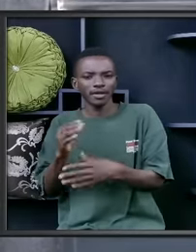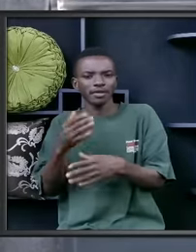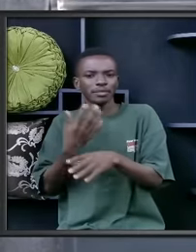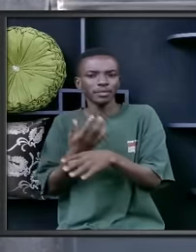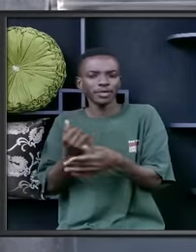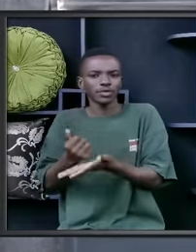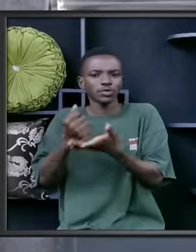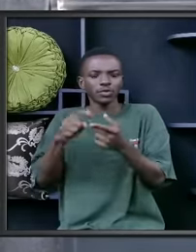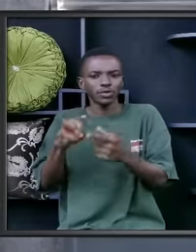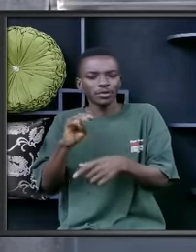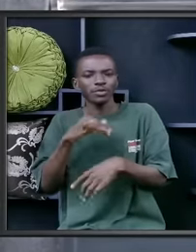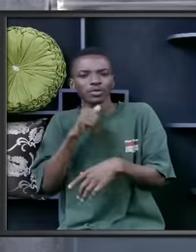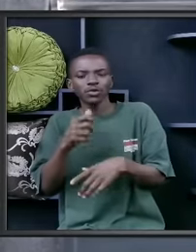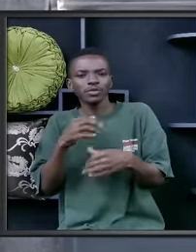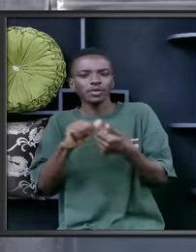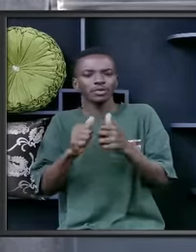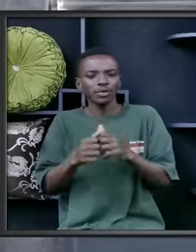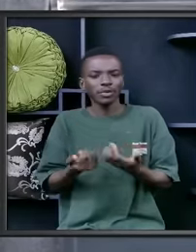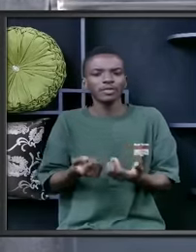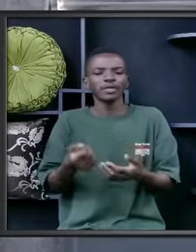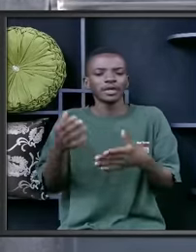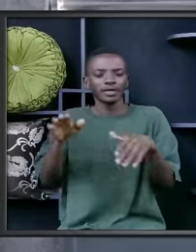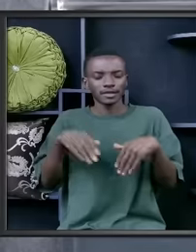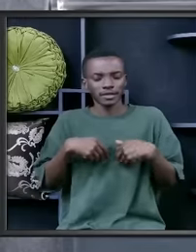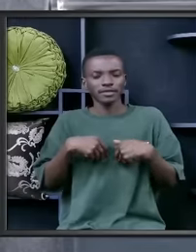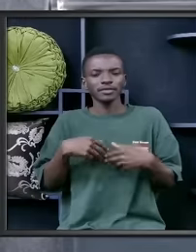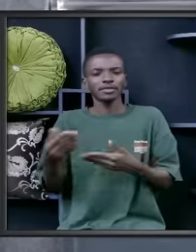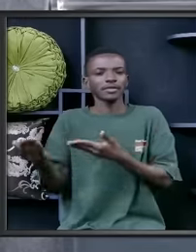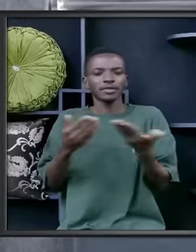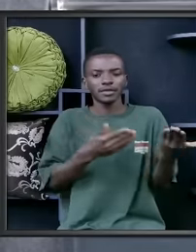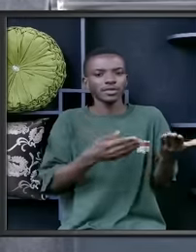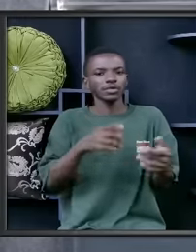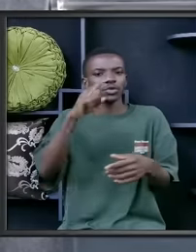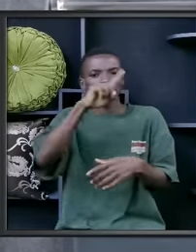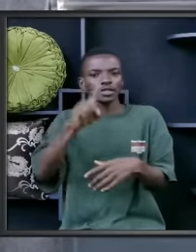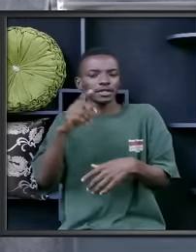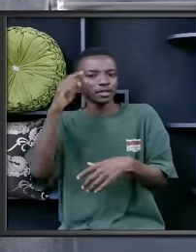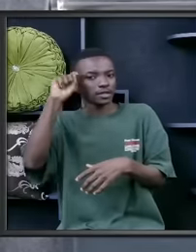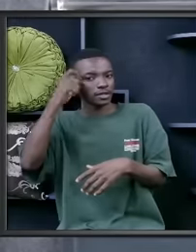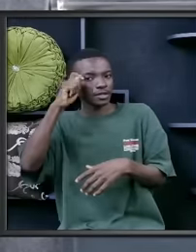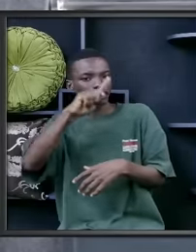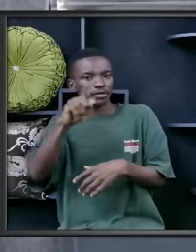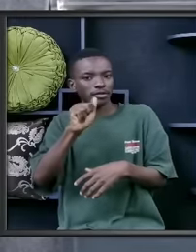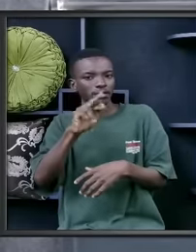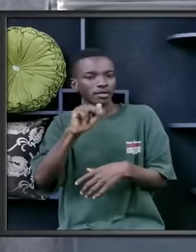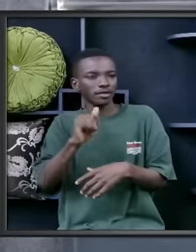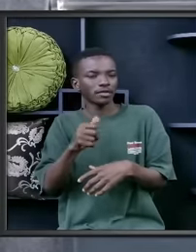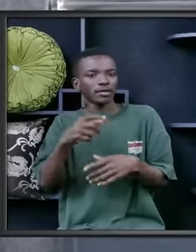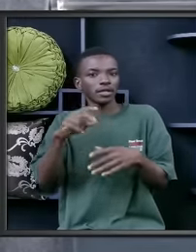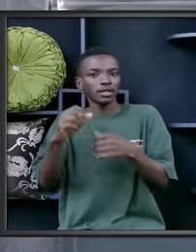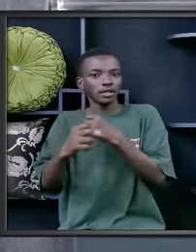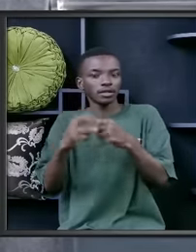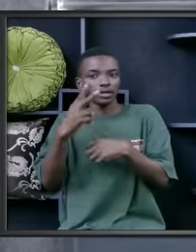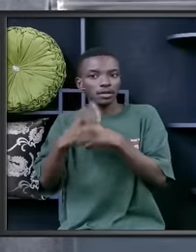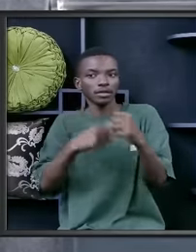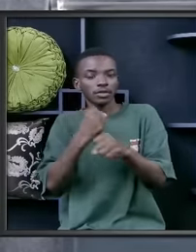of making no come be problem. I agree. He carry the boy go put for Zaria. The day when that for year two the boy won't die. The boy